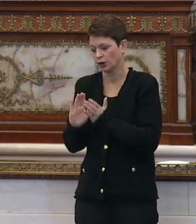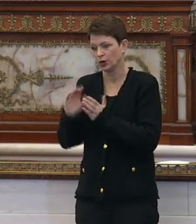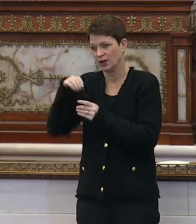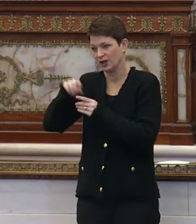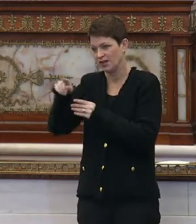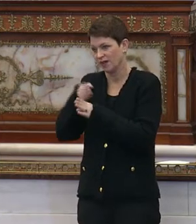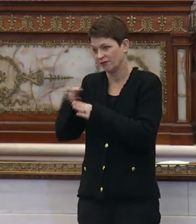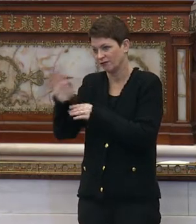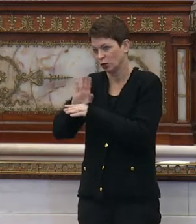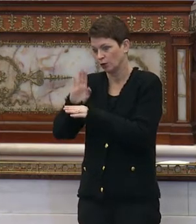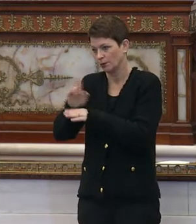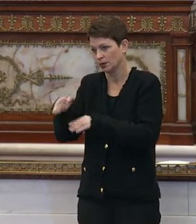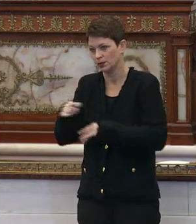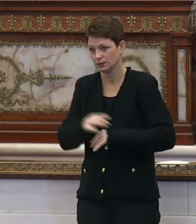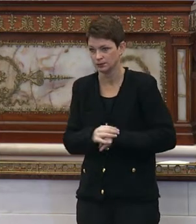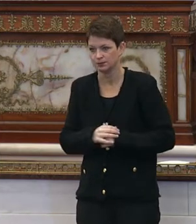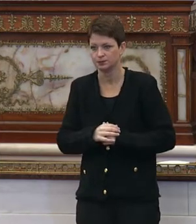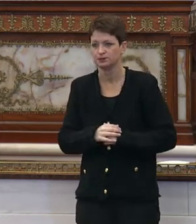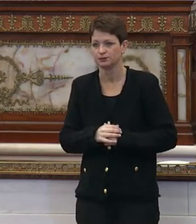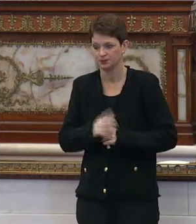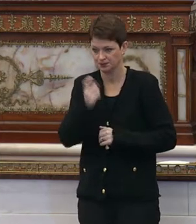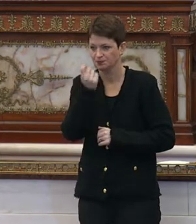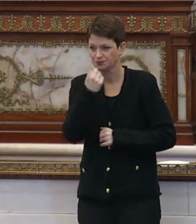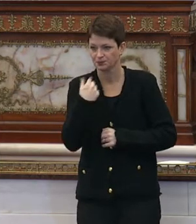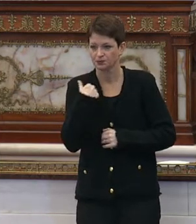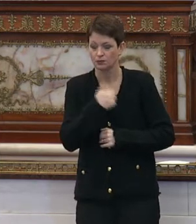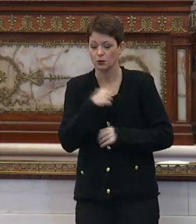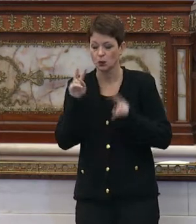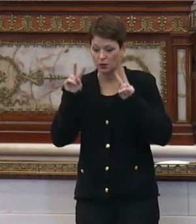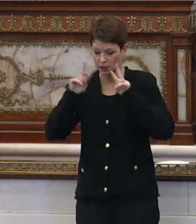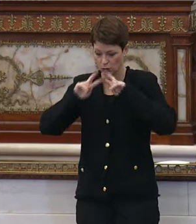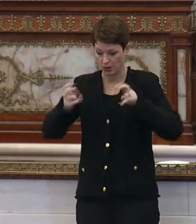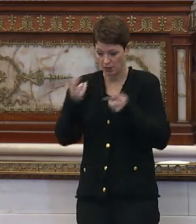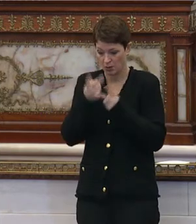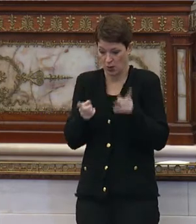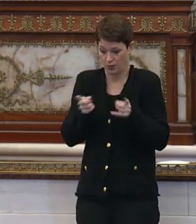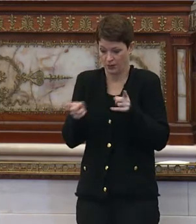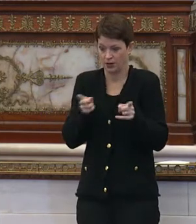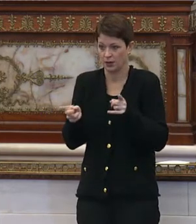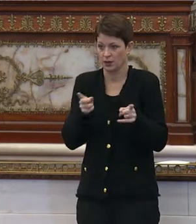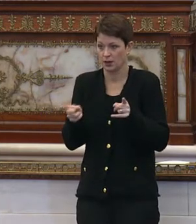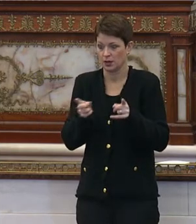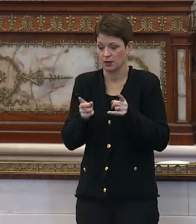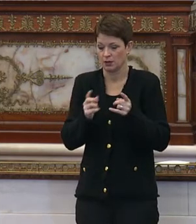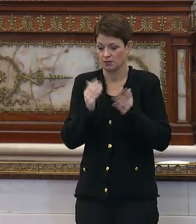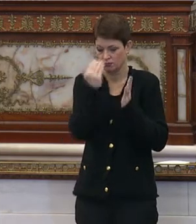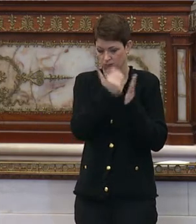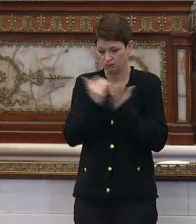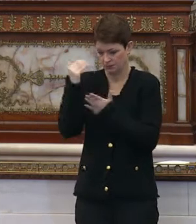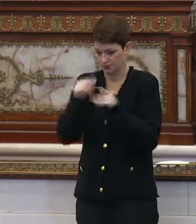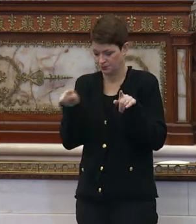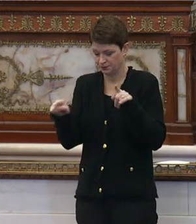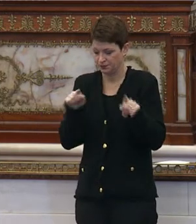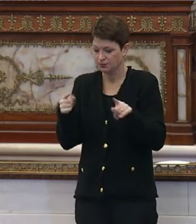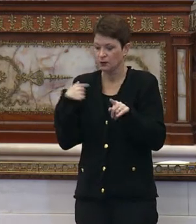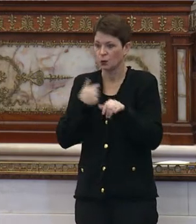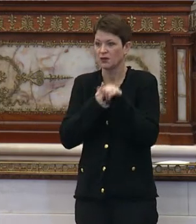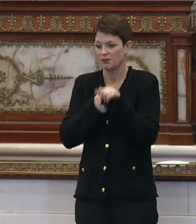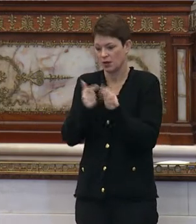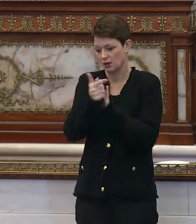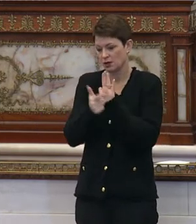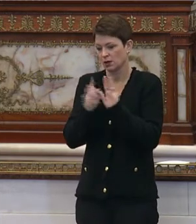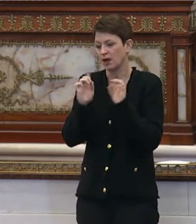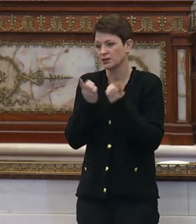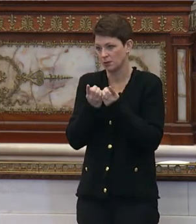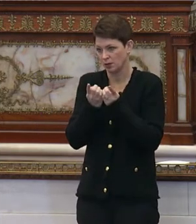those firms? Sure. So we look at both criteria. We do follow the law